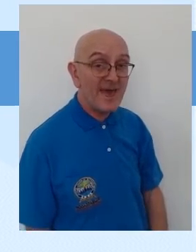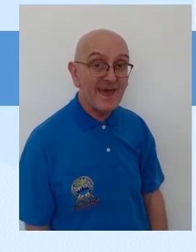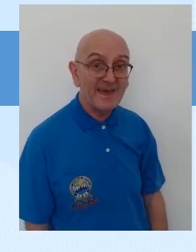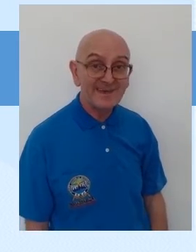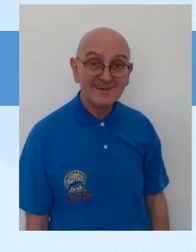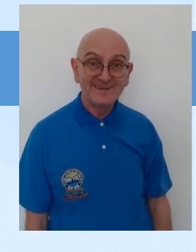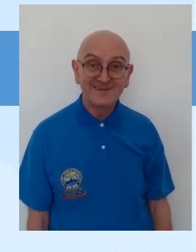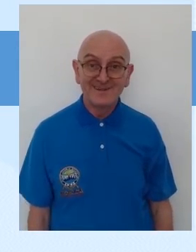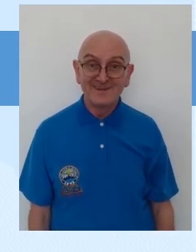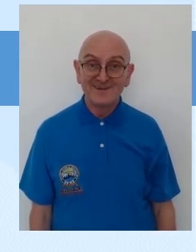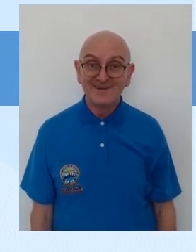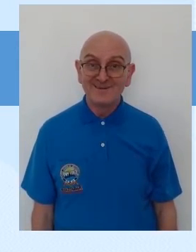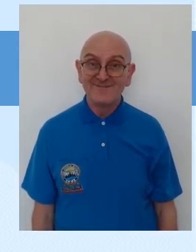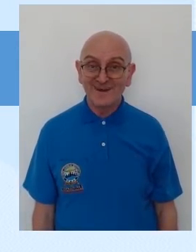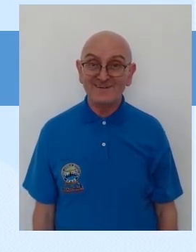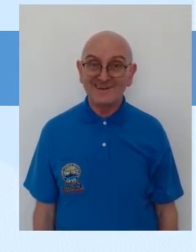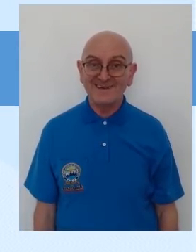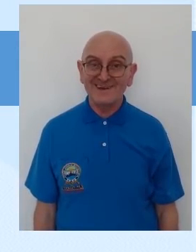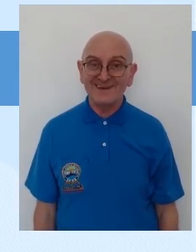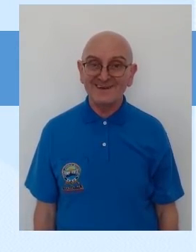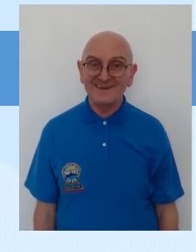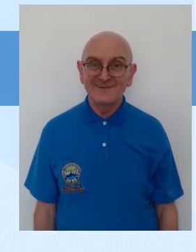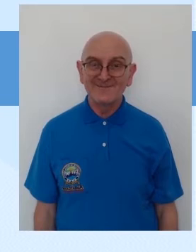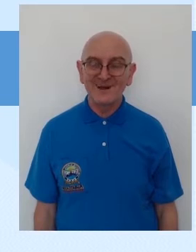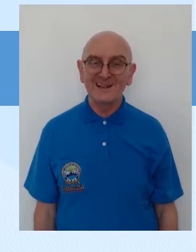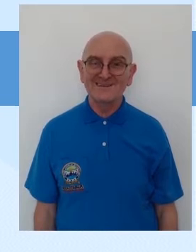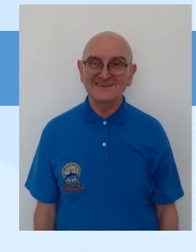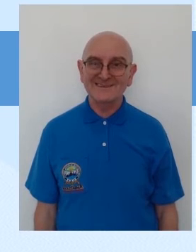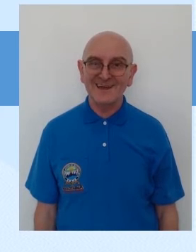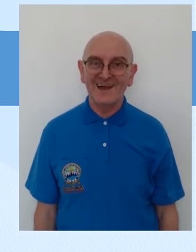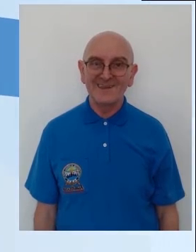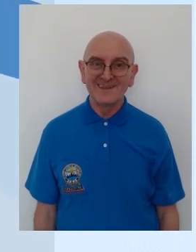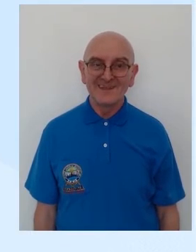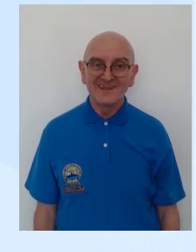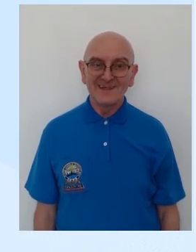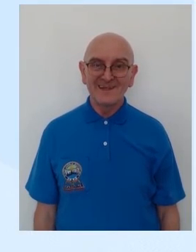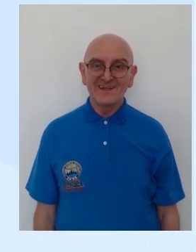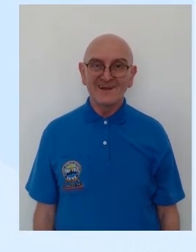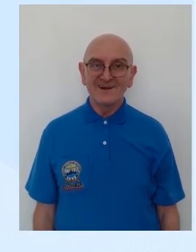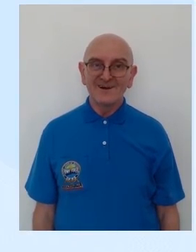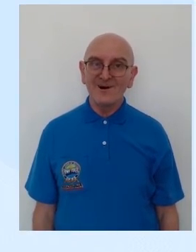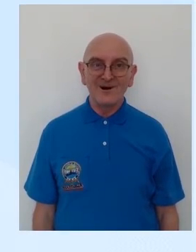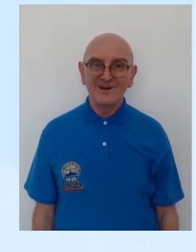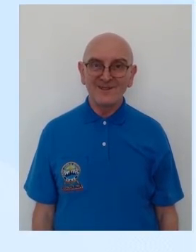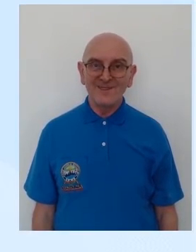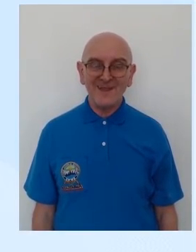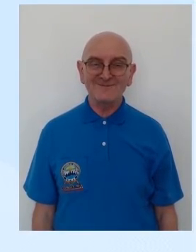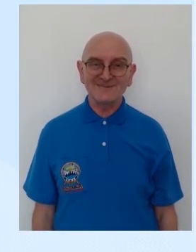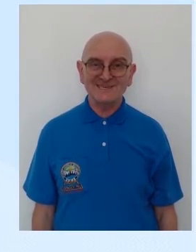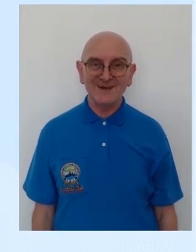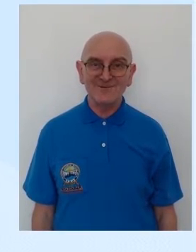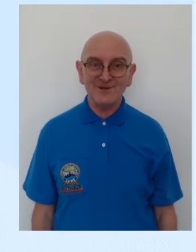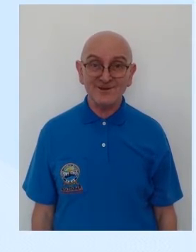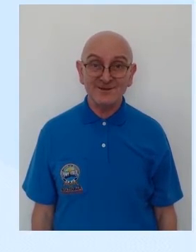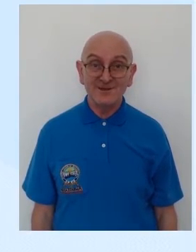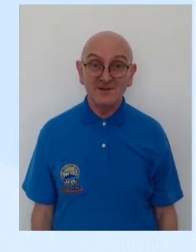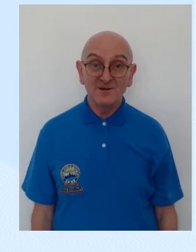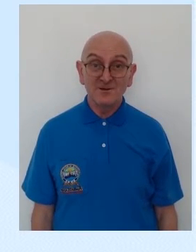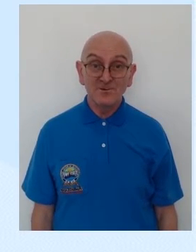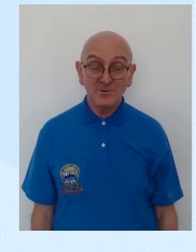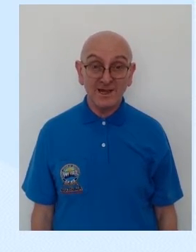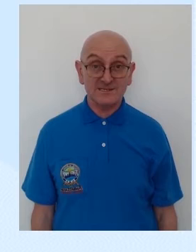and there. Very good. Well done. Oh, that was so